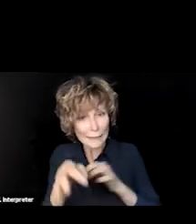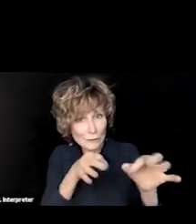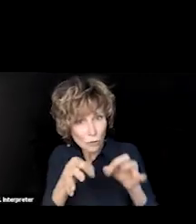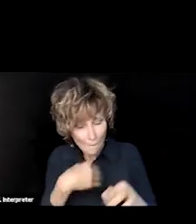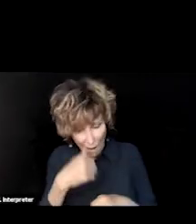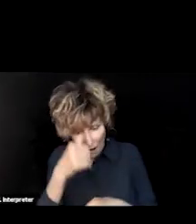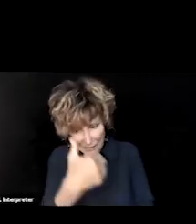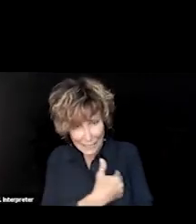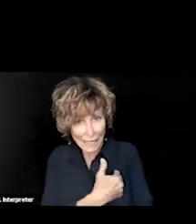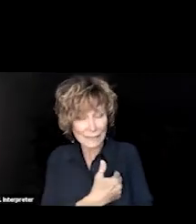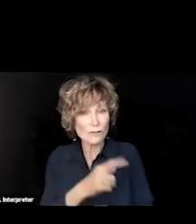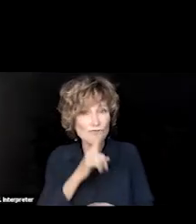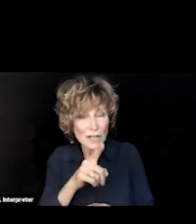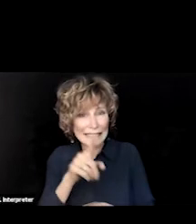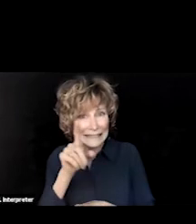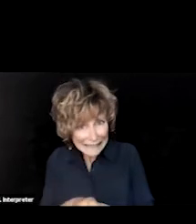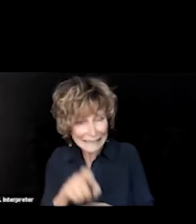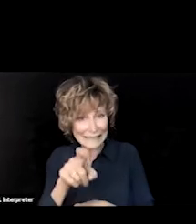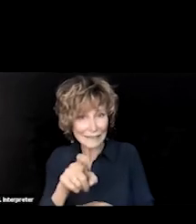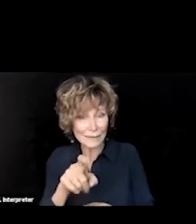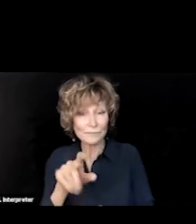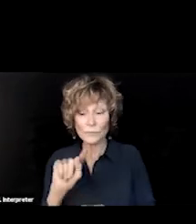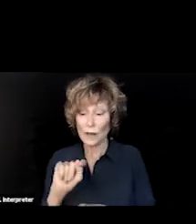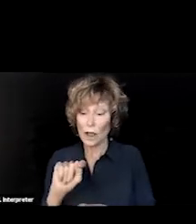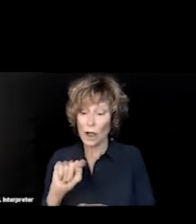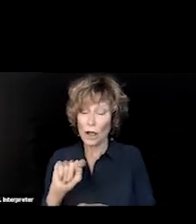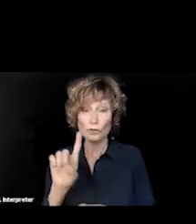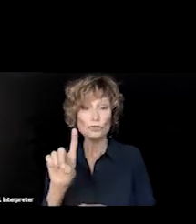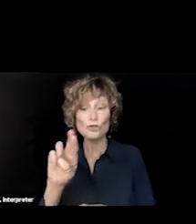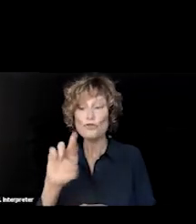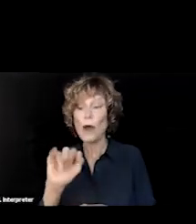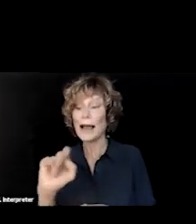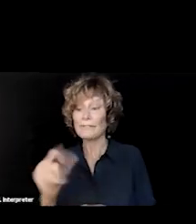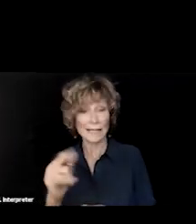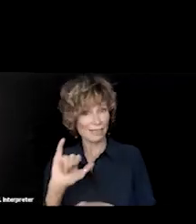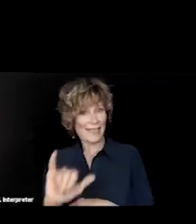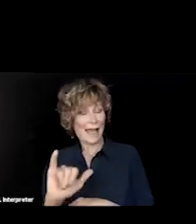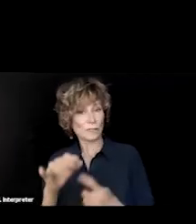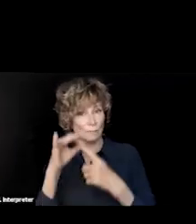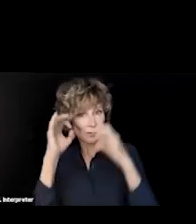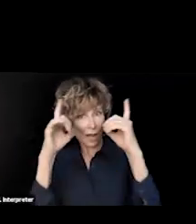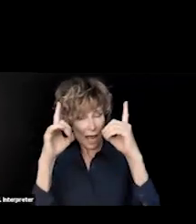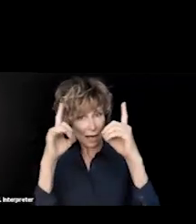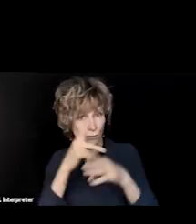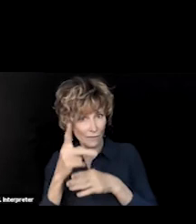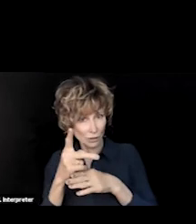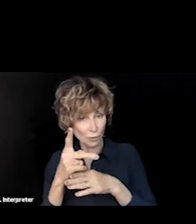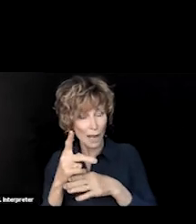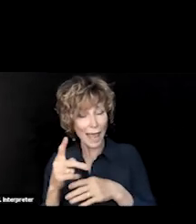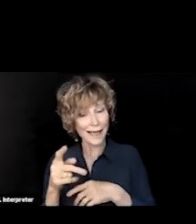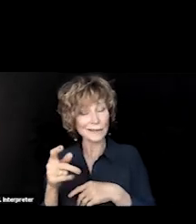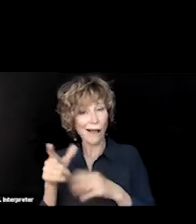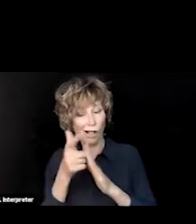son's driving need? That's the term I heard from David Bateman, the special ed professor and administrative law judge